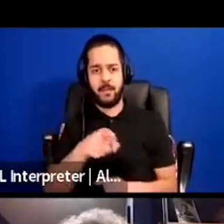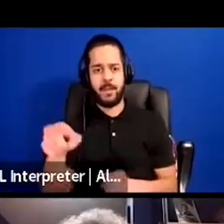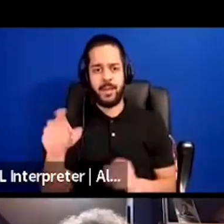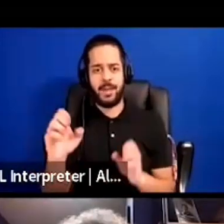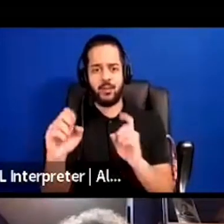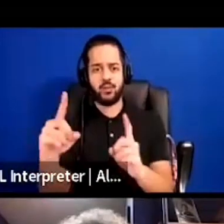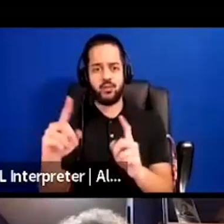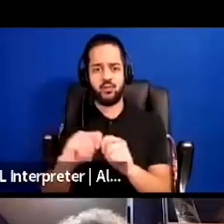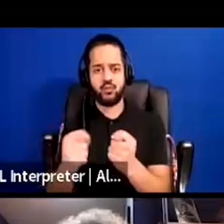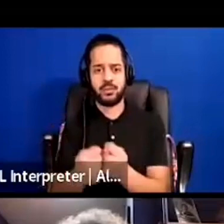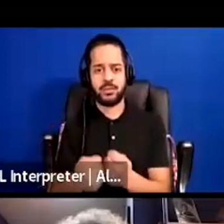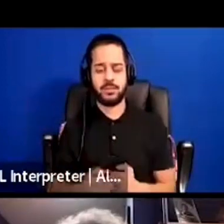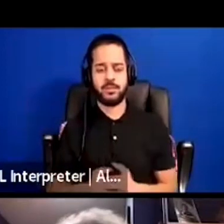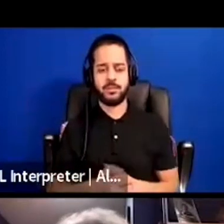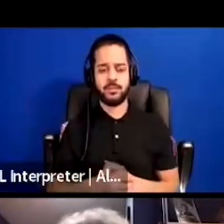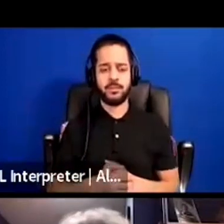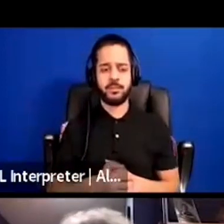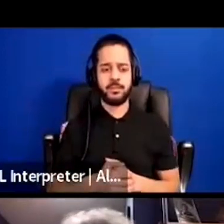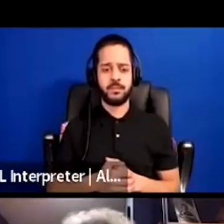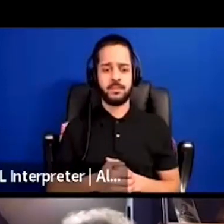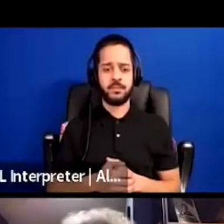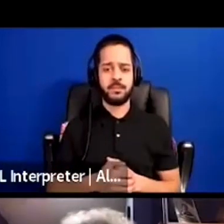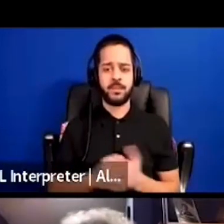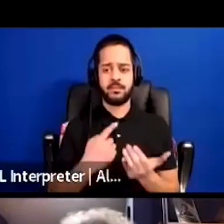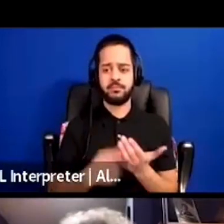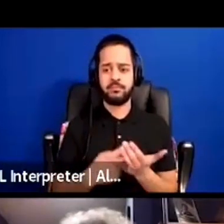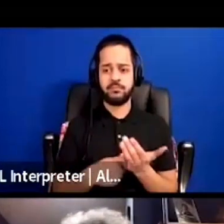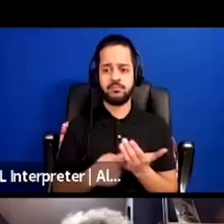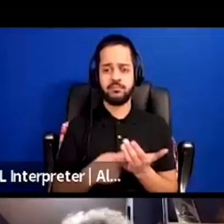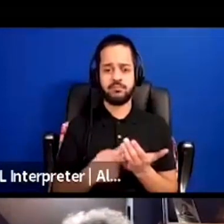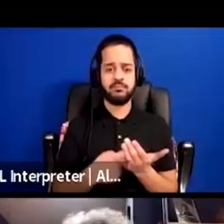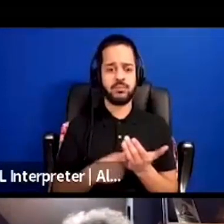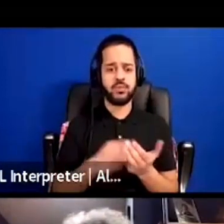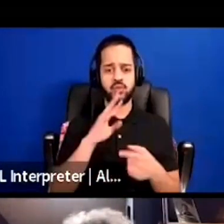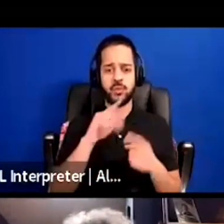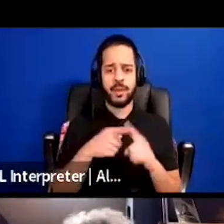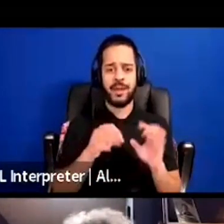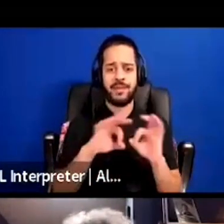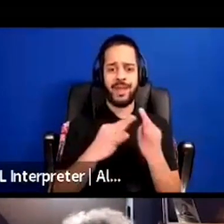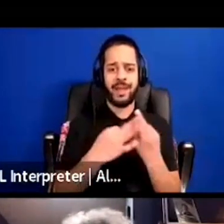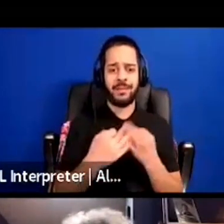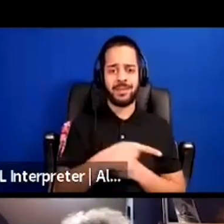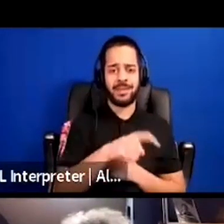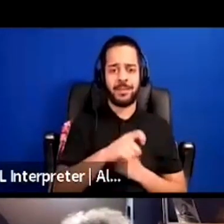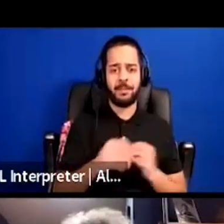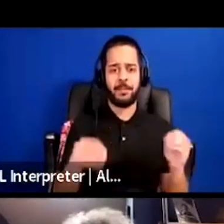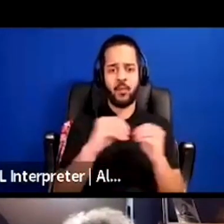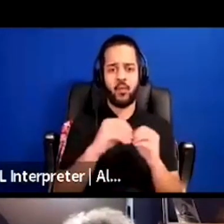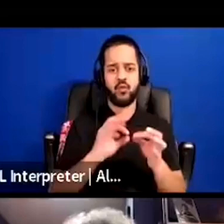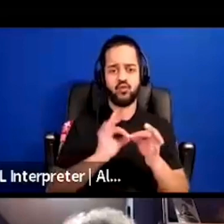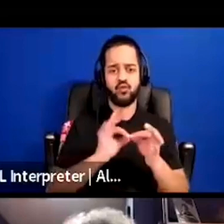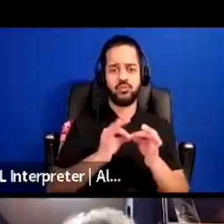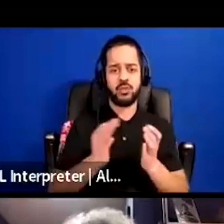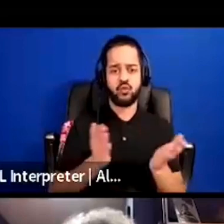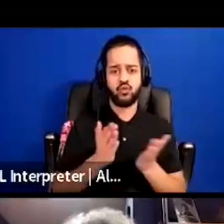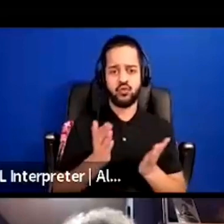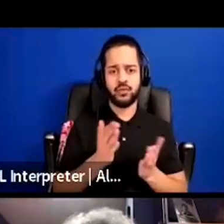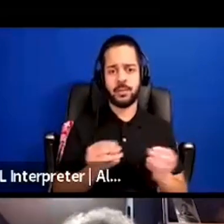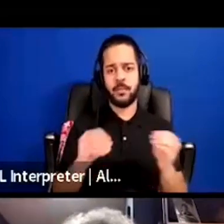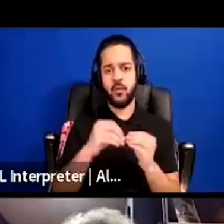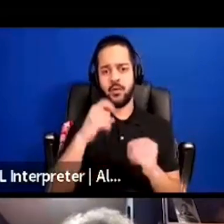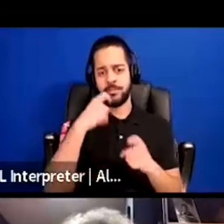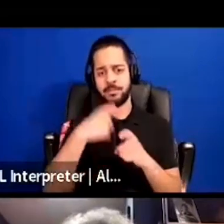about families needing some more interpretation services and things needing to be provided in Spanish more. That